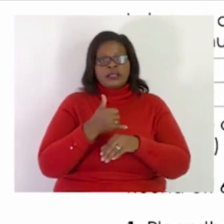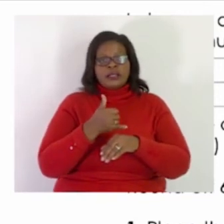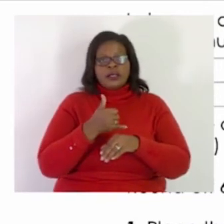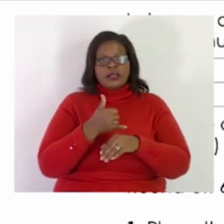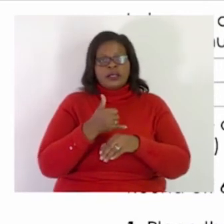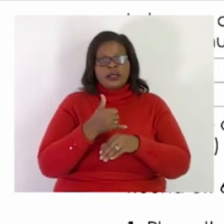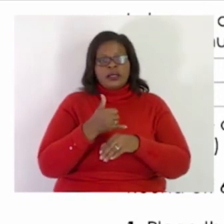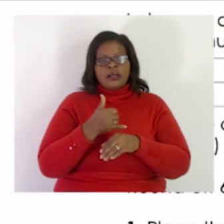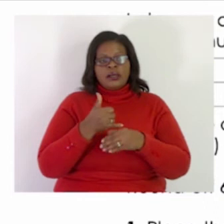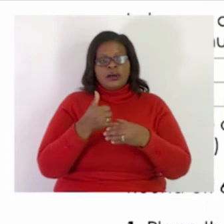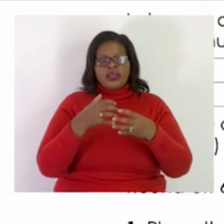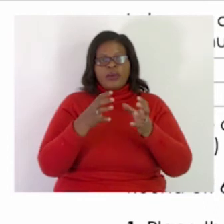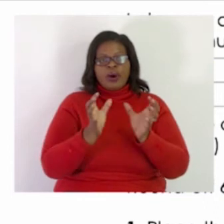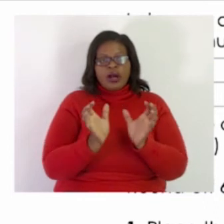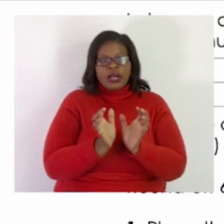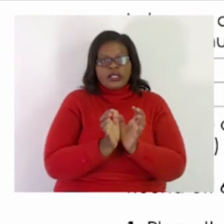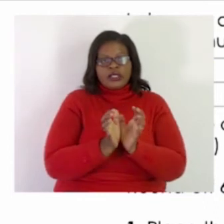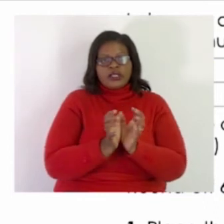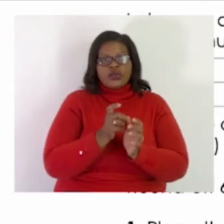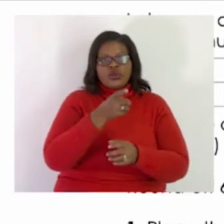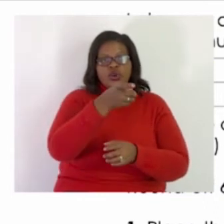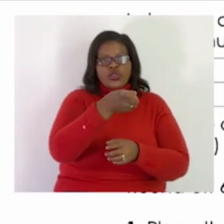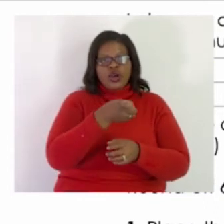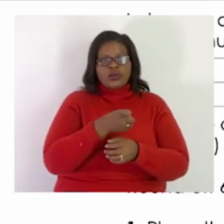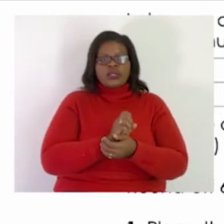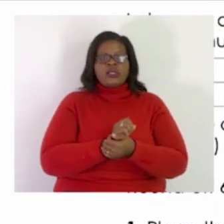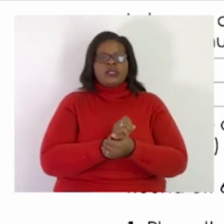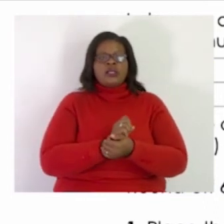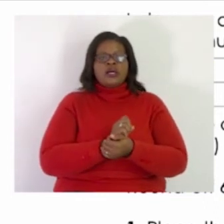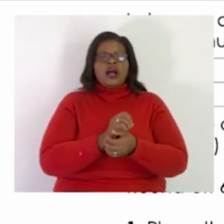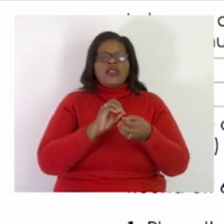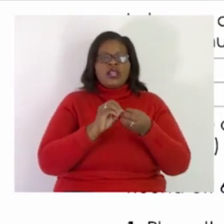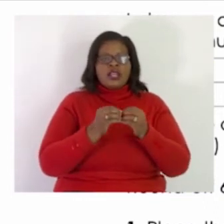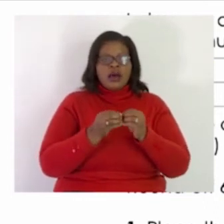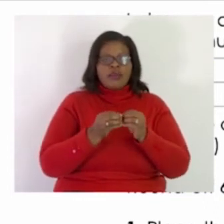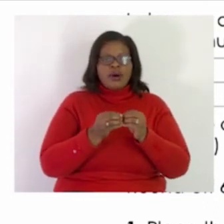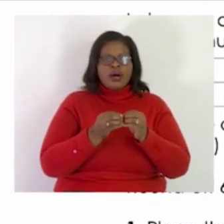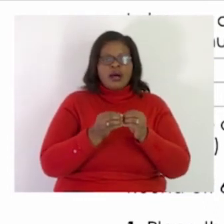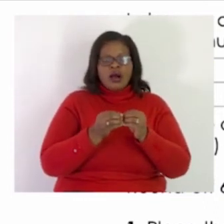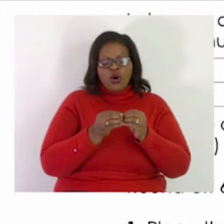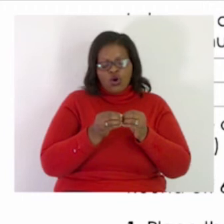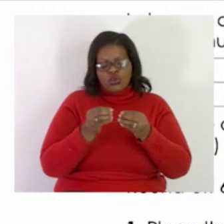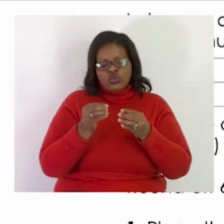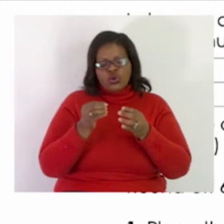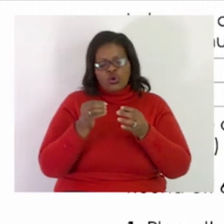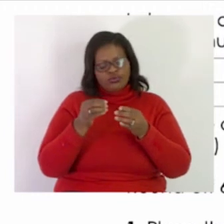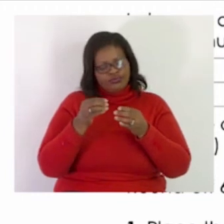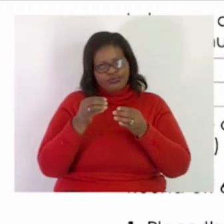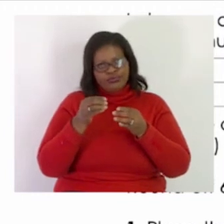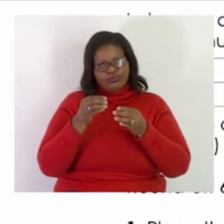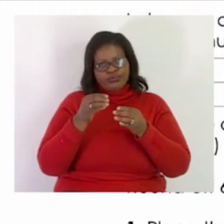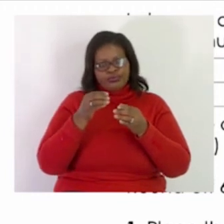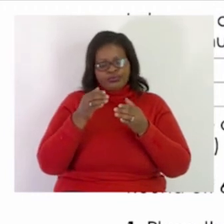1,000. The number on your right-hand side of the bucket will